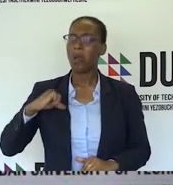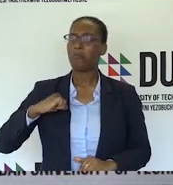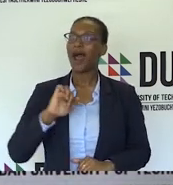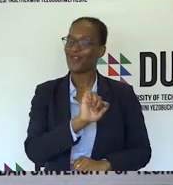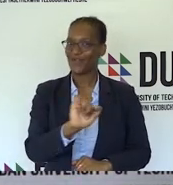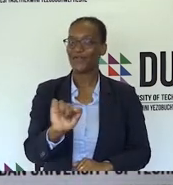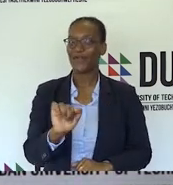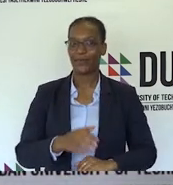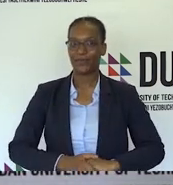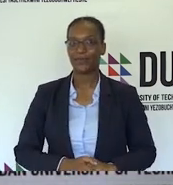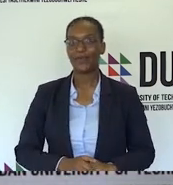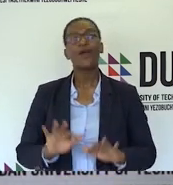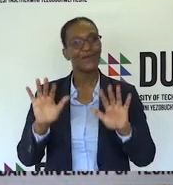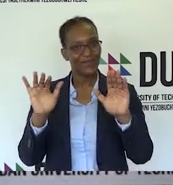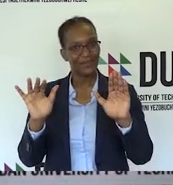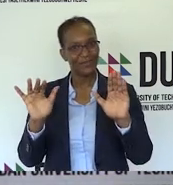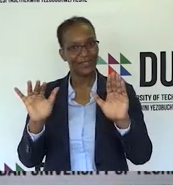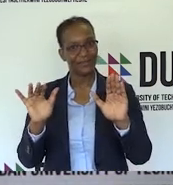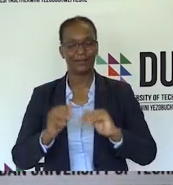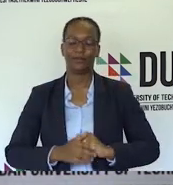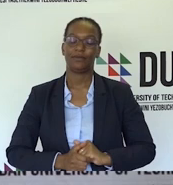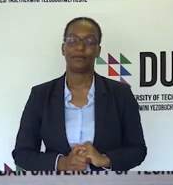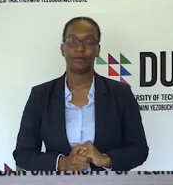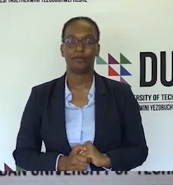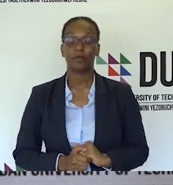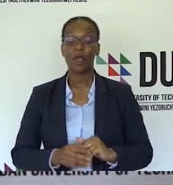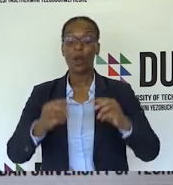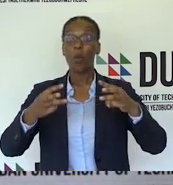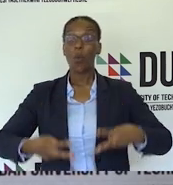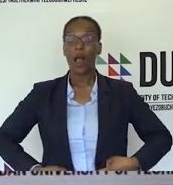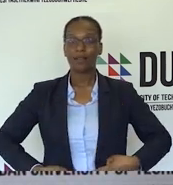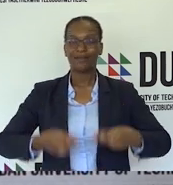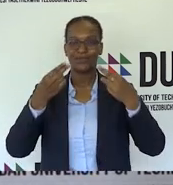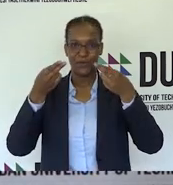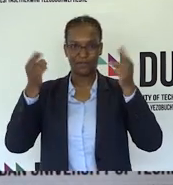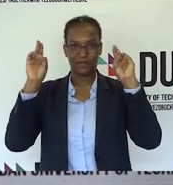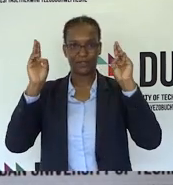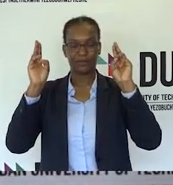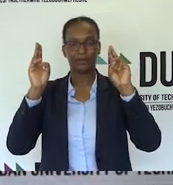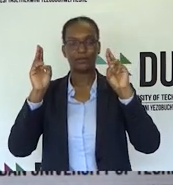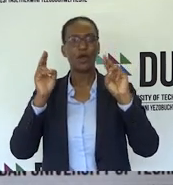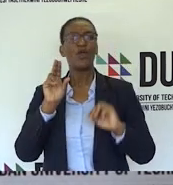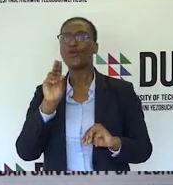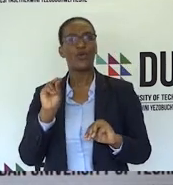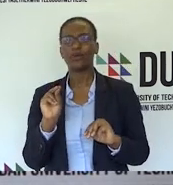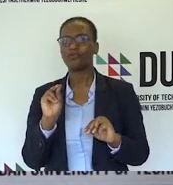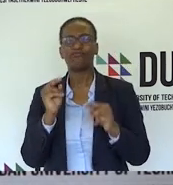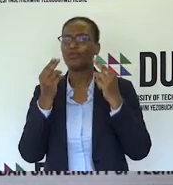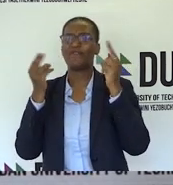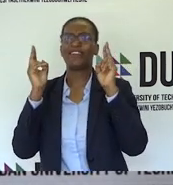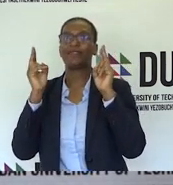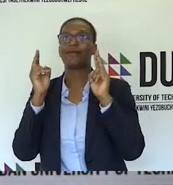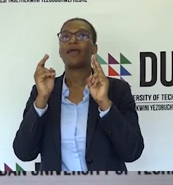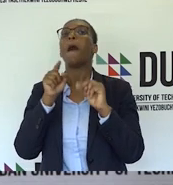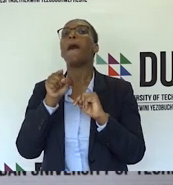of you. Congratulations. Welcome to university. Welcome not just to a university, but